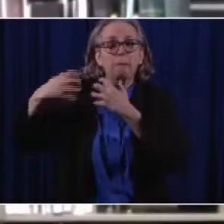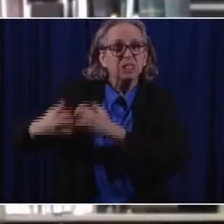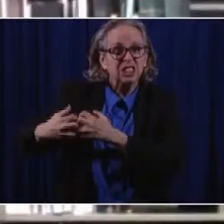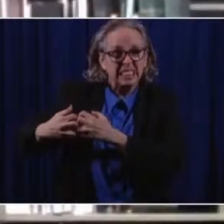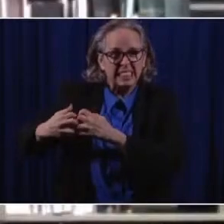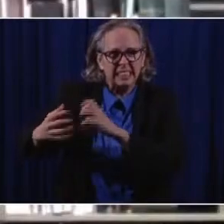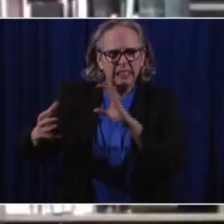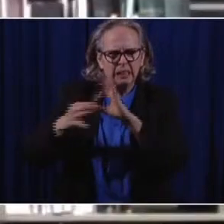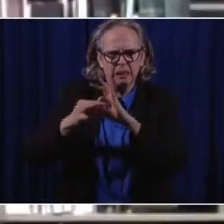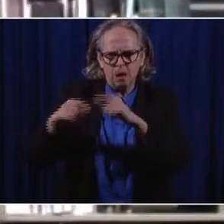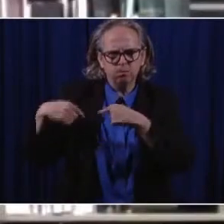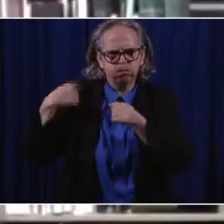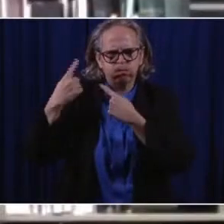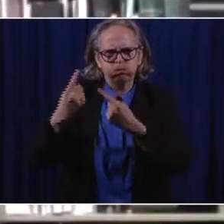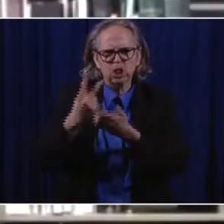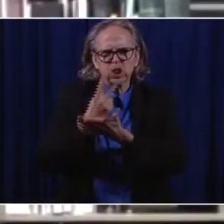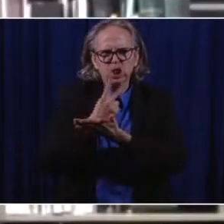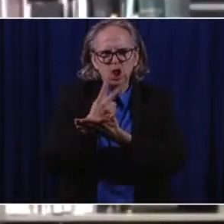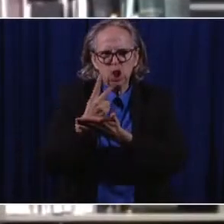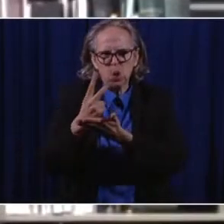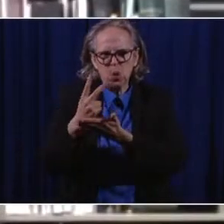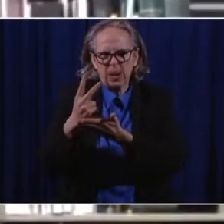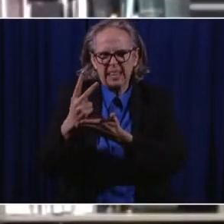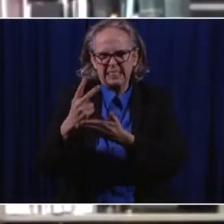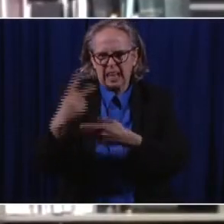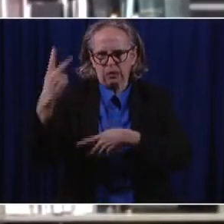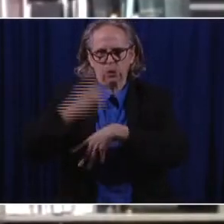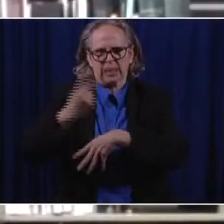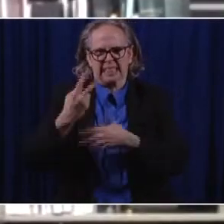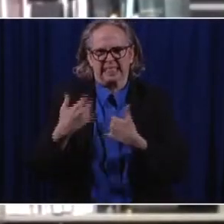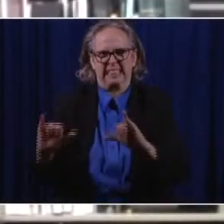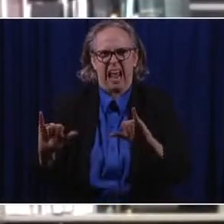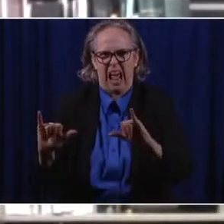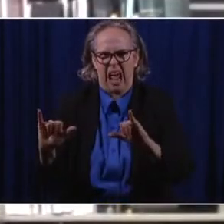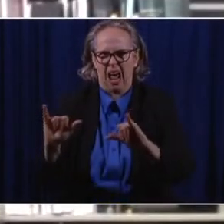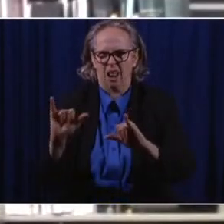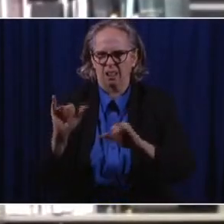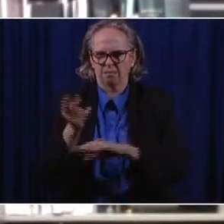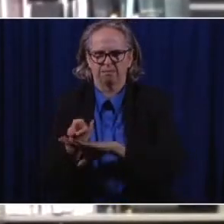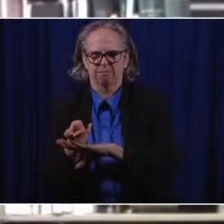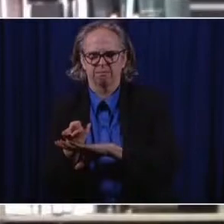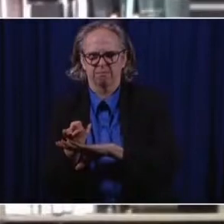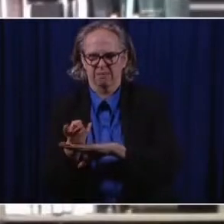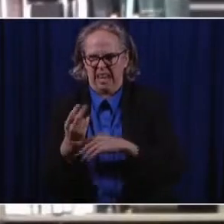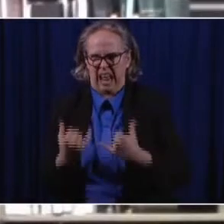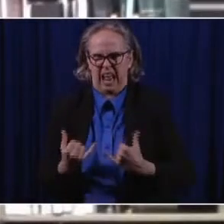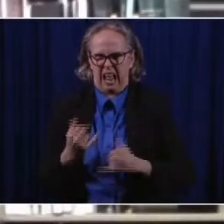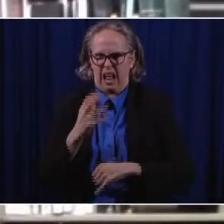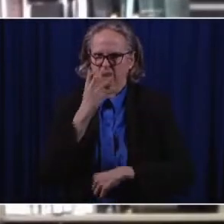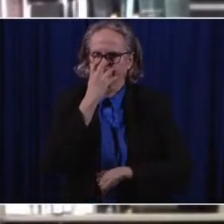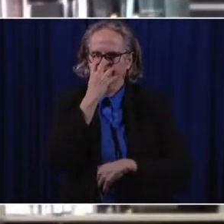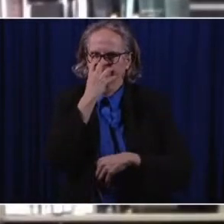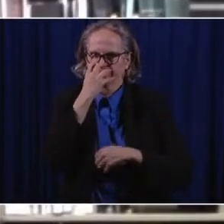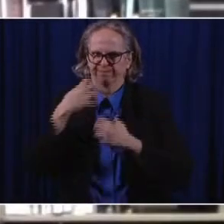days post when everything happened. And